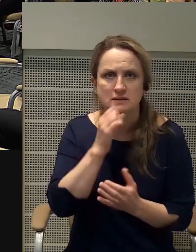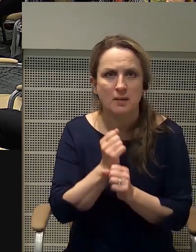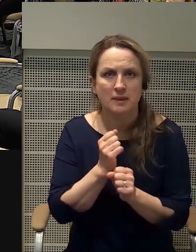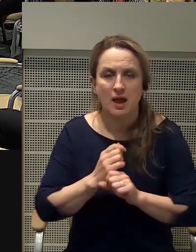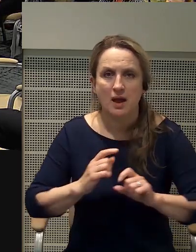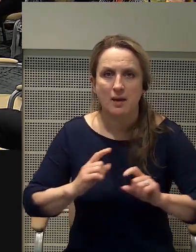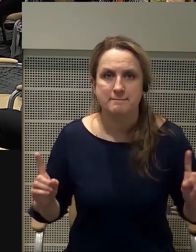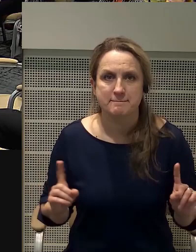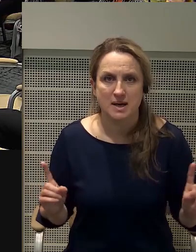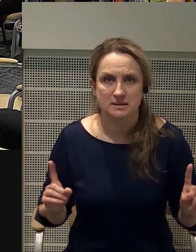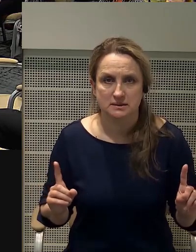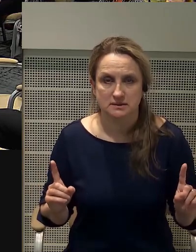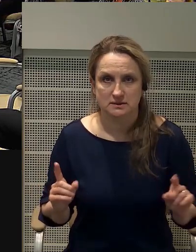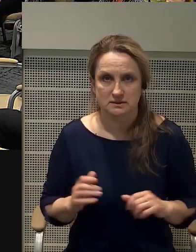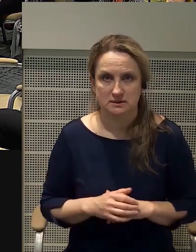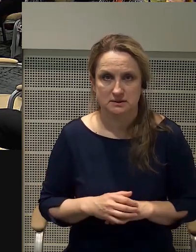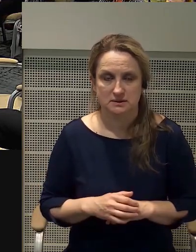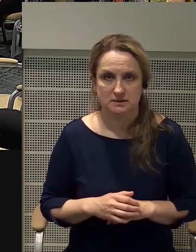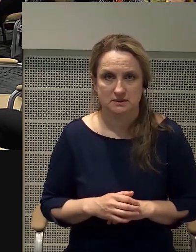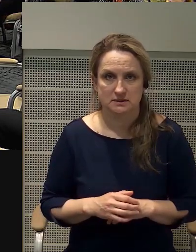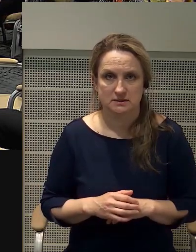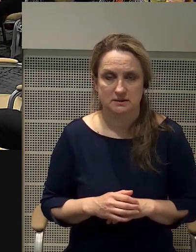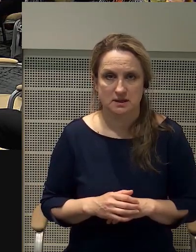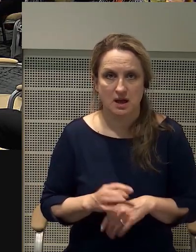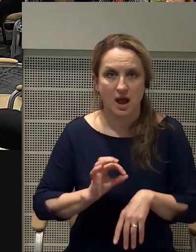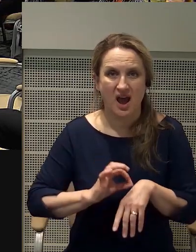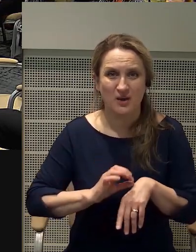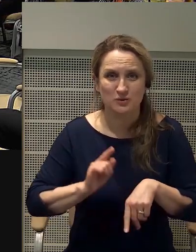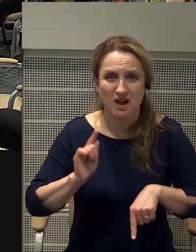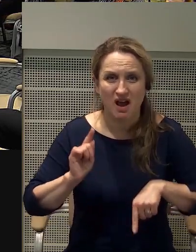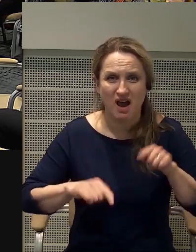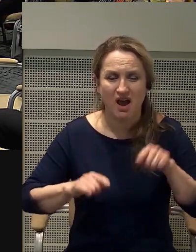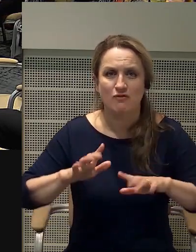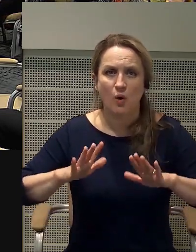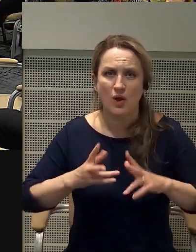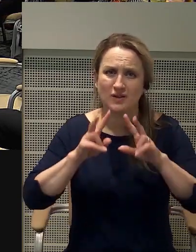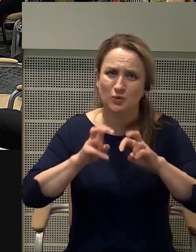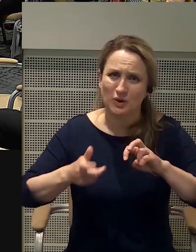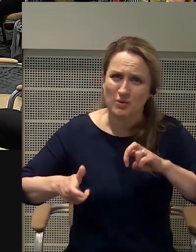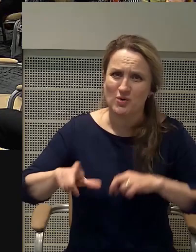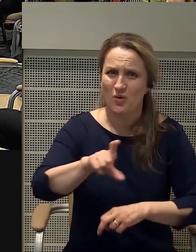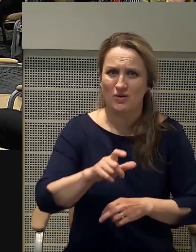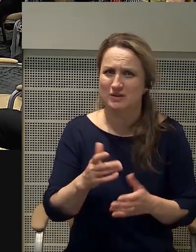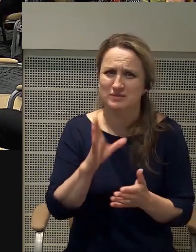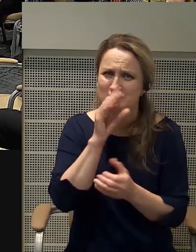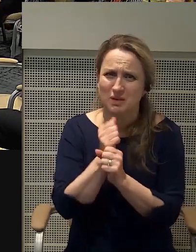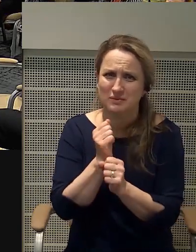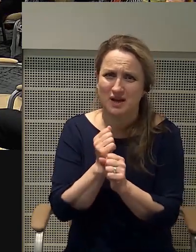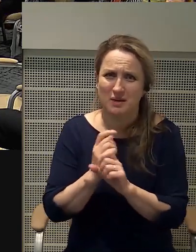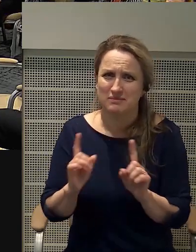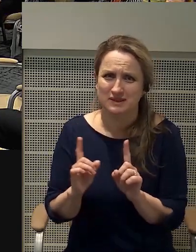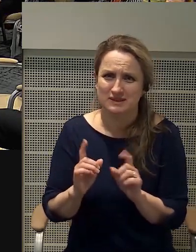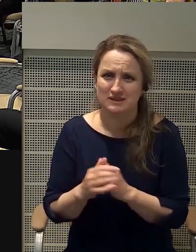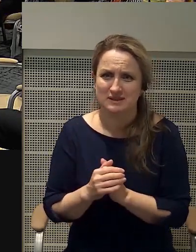are orphans among the orphans? I don't know if you can share some. I think it's not so hard. It's